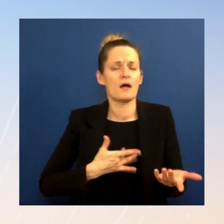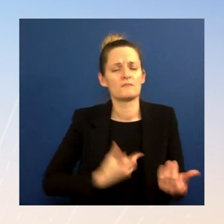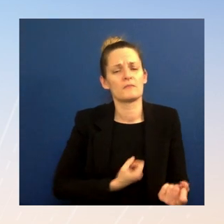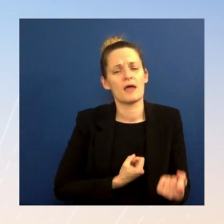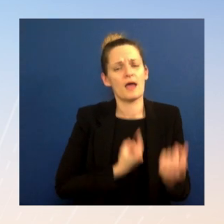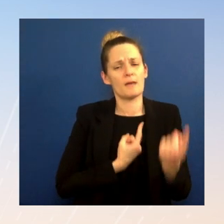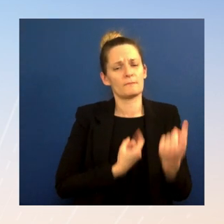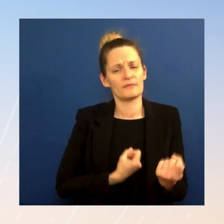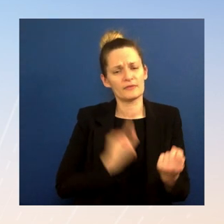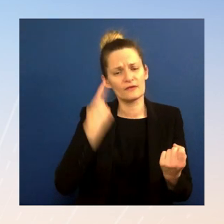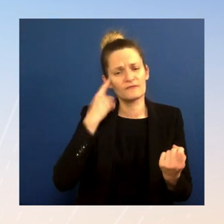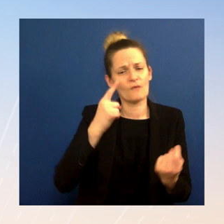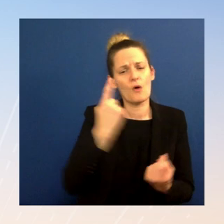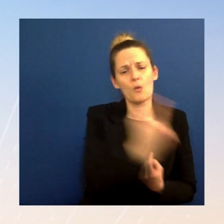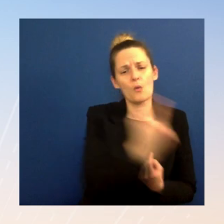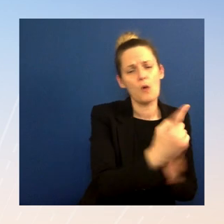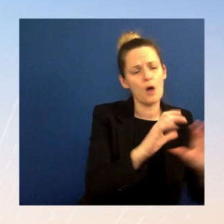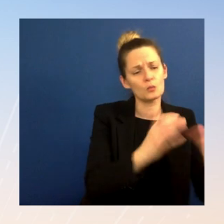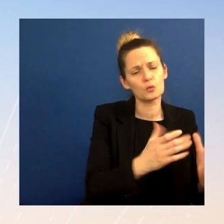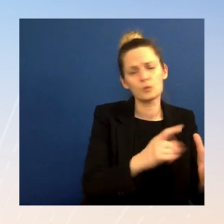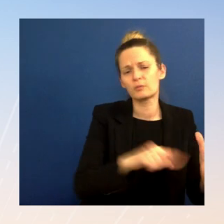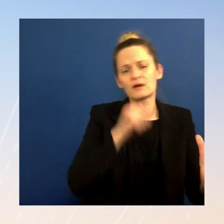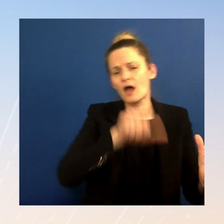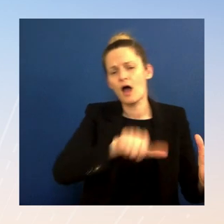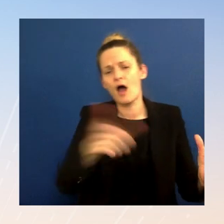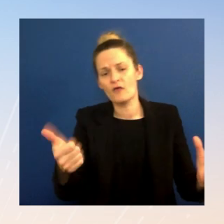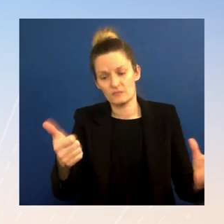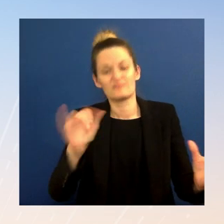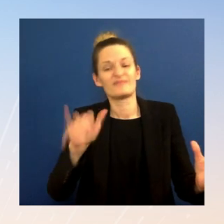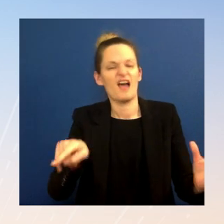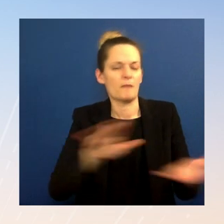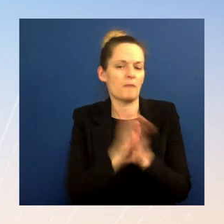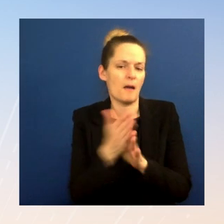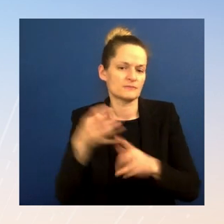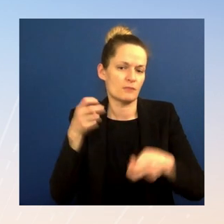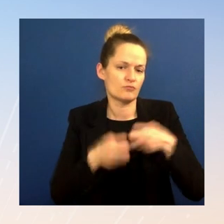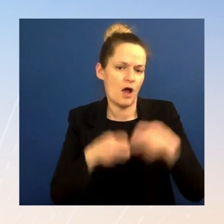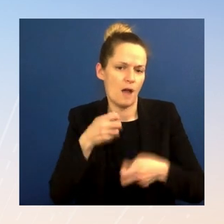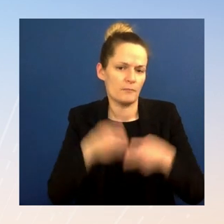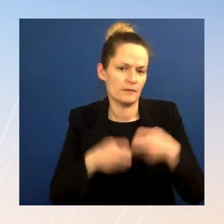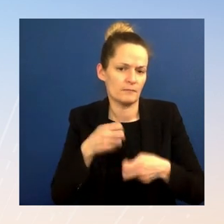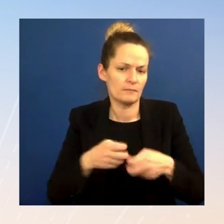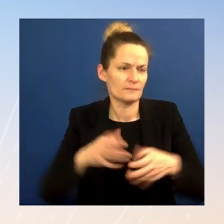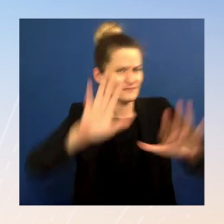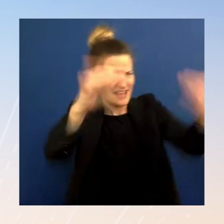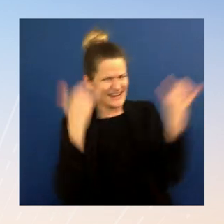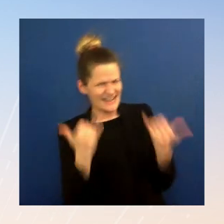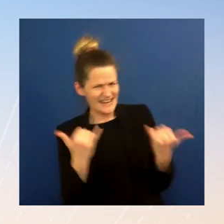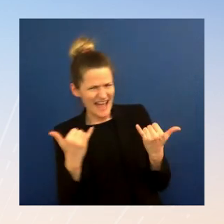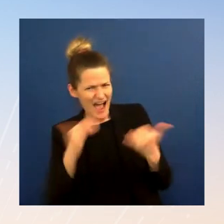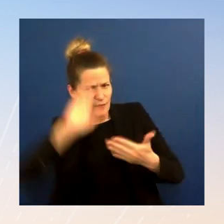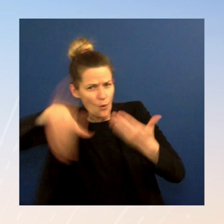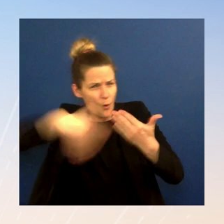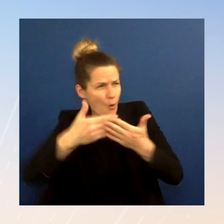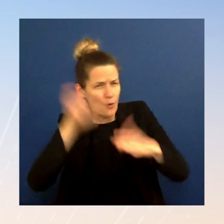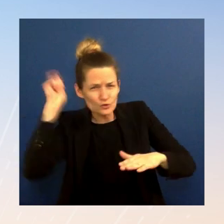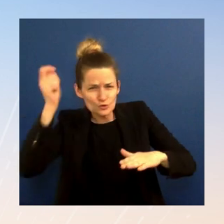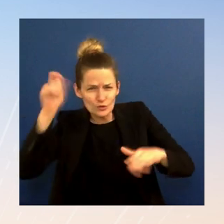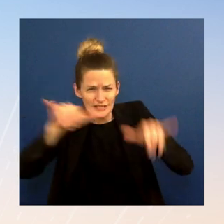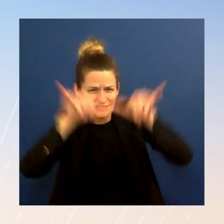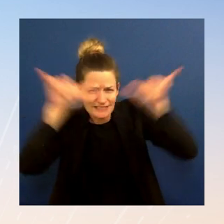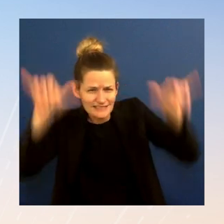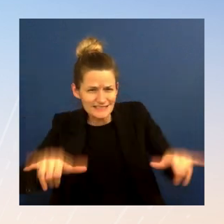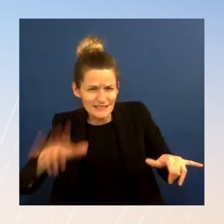to make the whole federal judiciary softer on crime. Do you have a response to that? He also said he expected her to get confirmed with some Republican